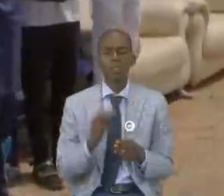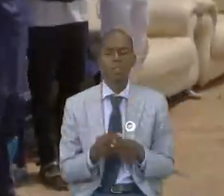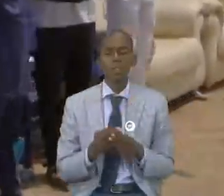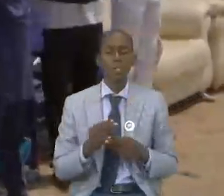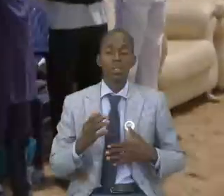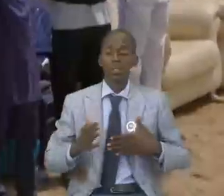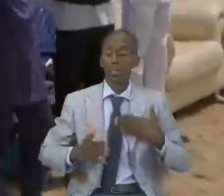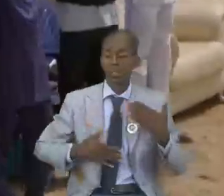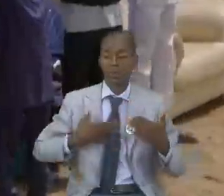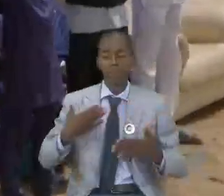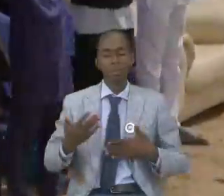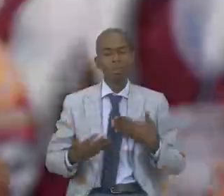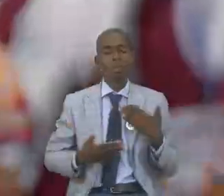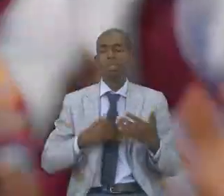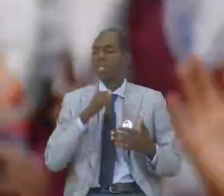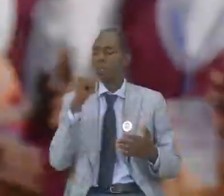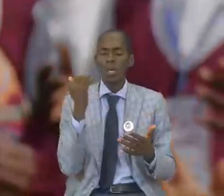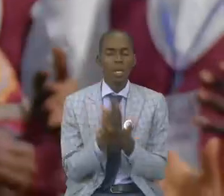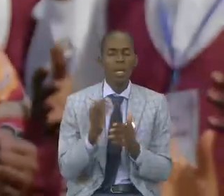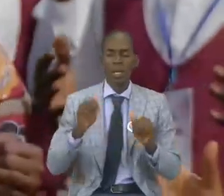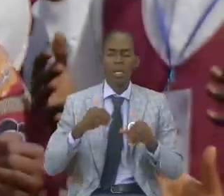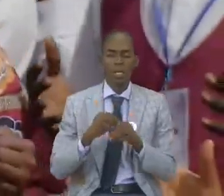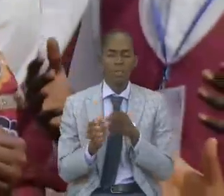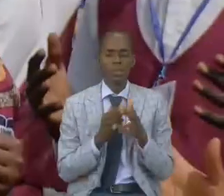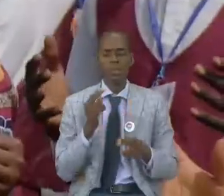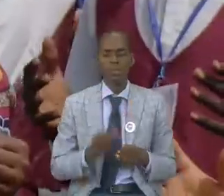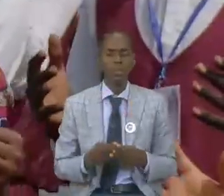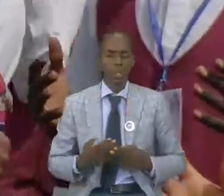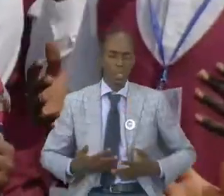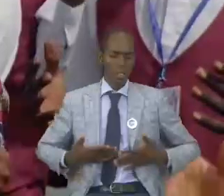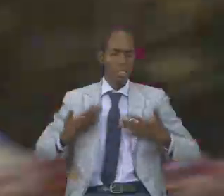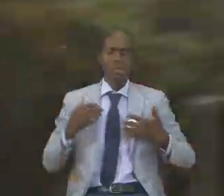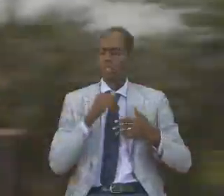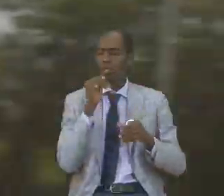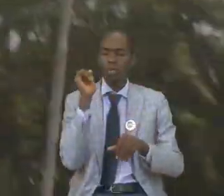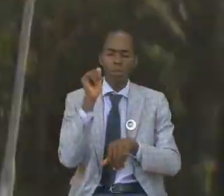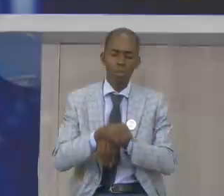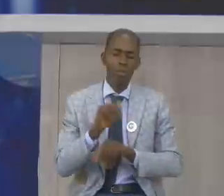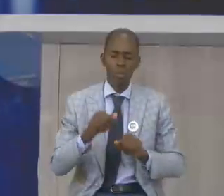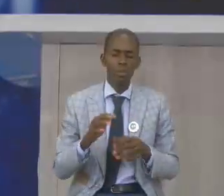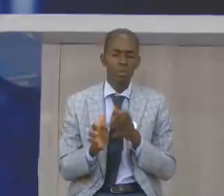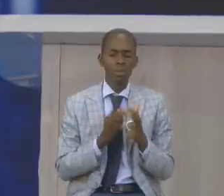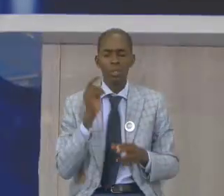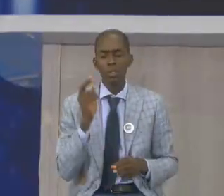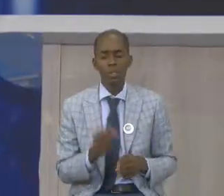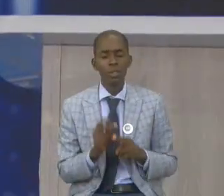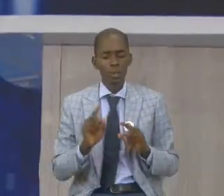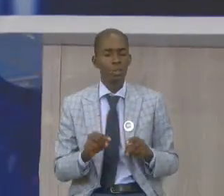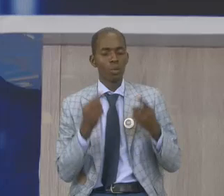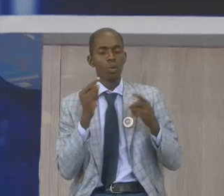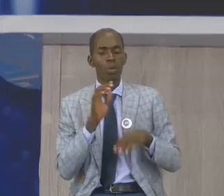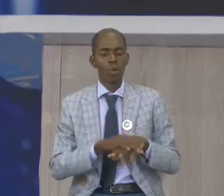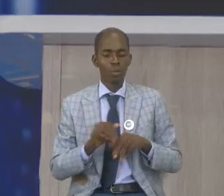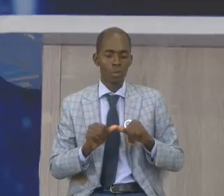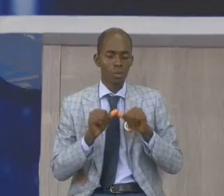Joy unstoppable. Life unconquerable. Go on, the